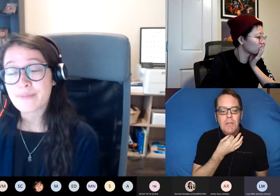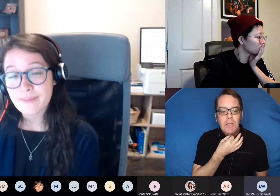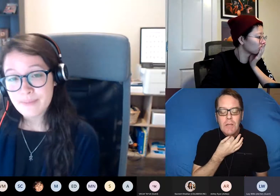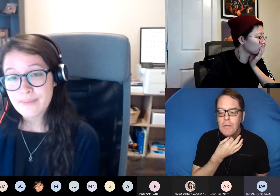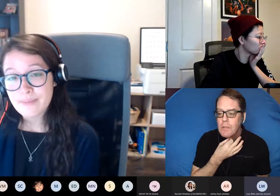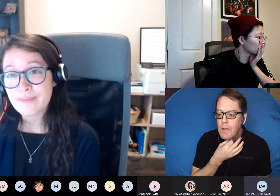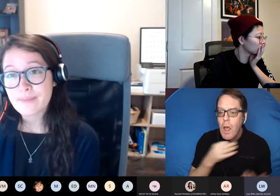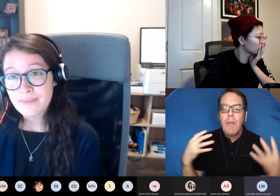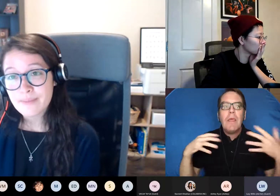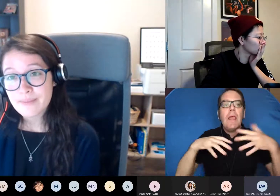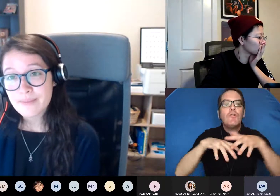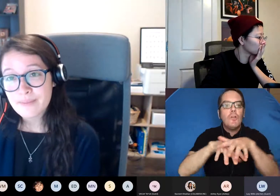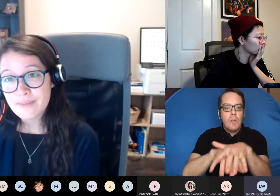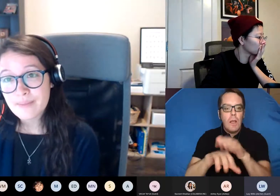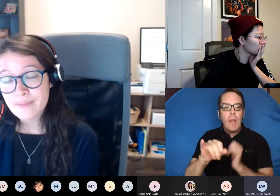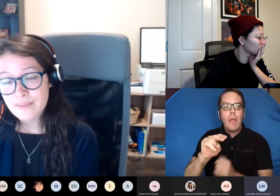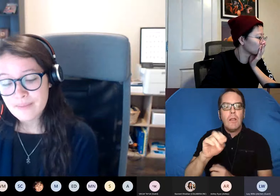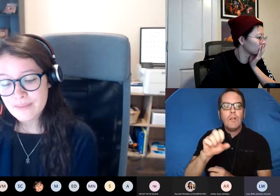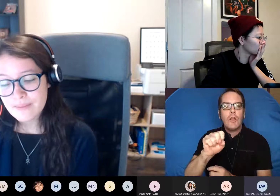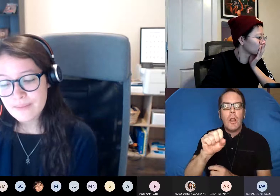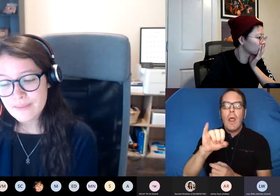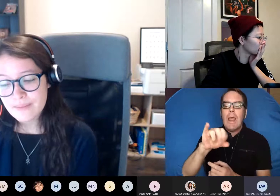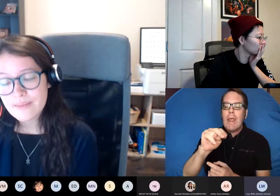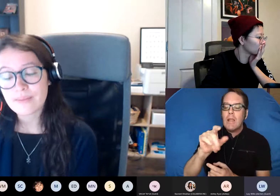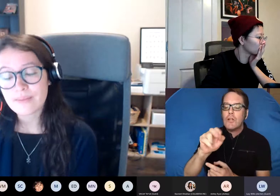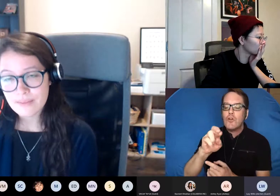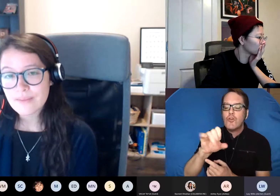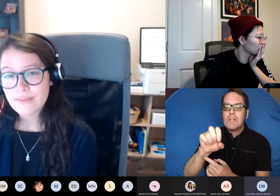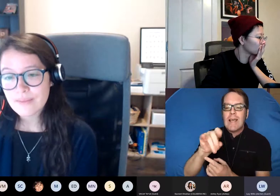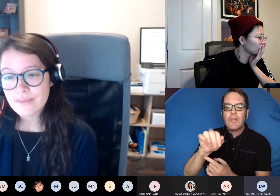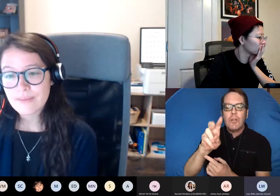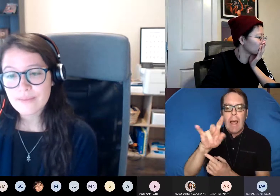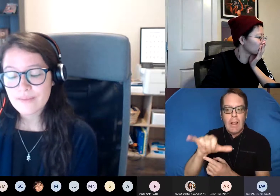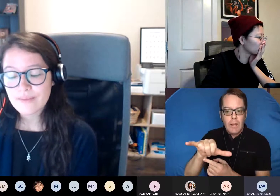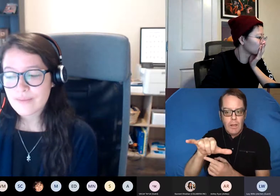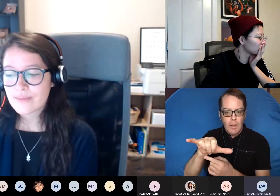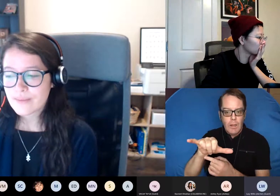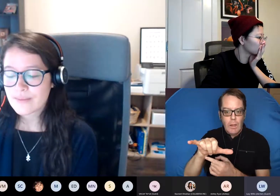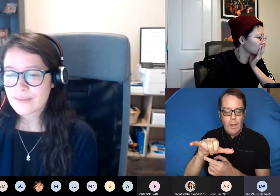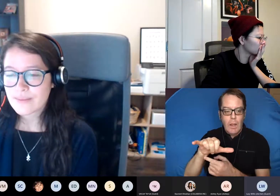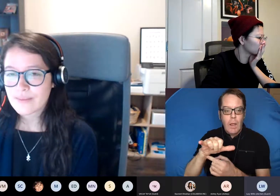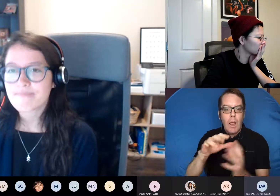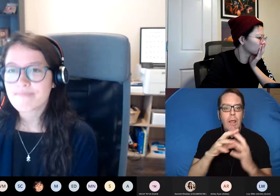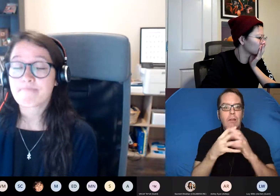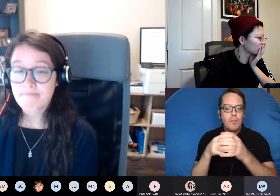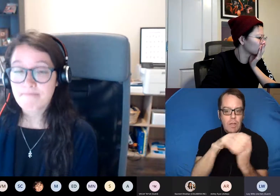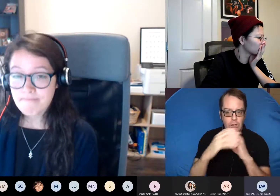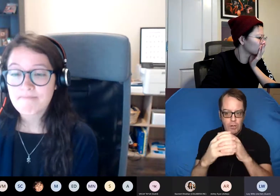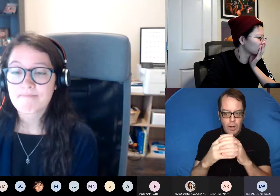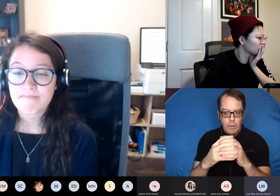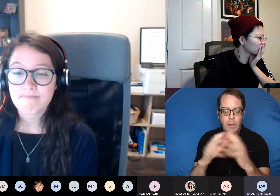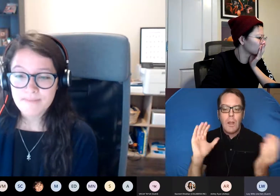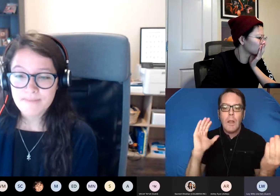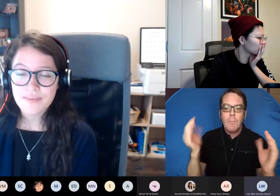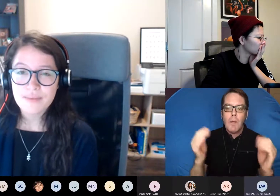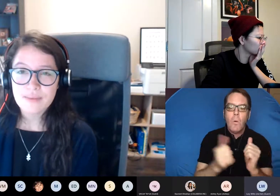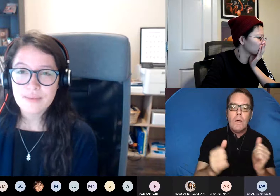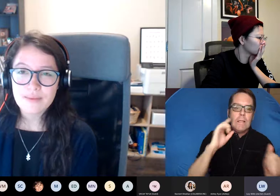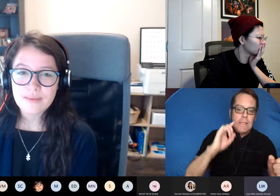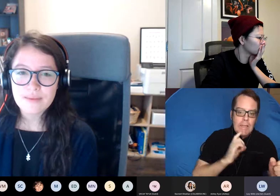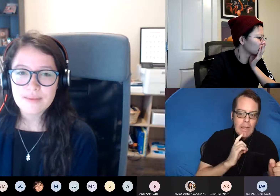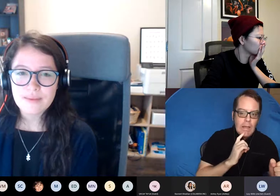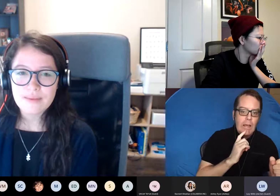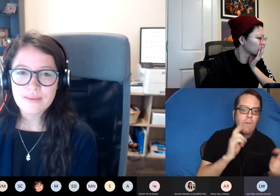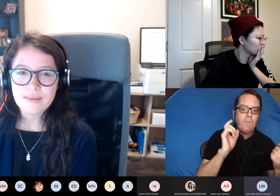between accessibility for deaf people and cognitive accessibility. And I'm just wondering